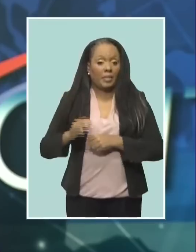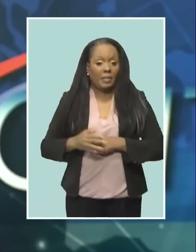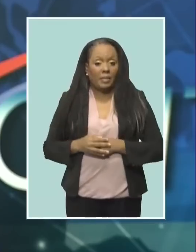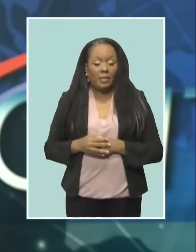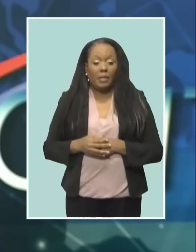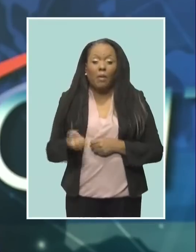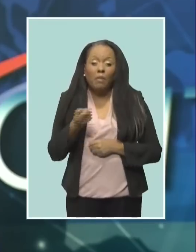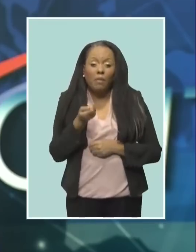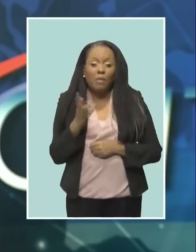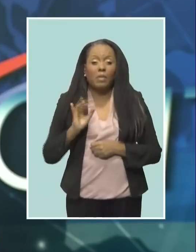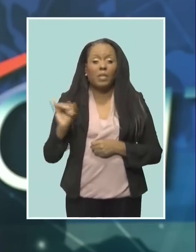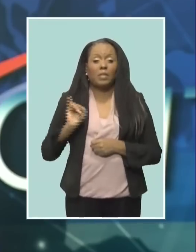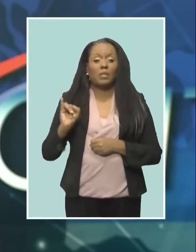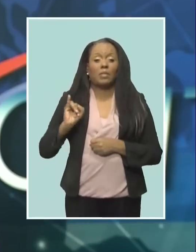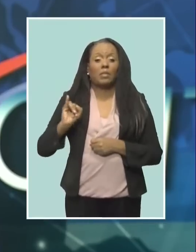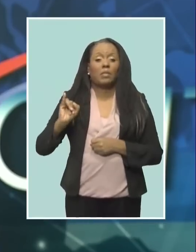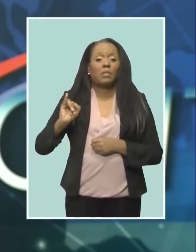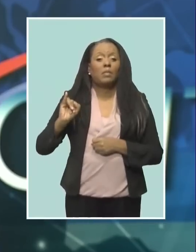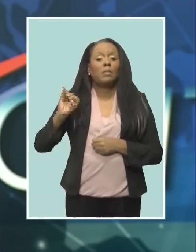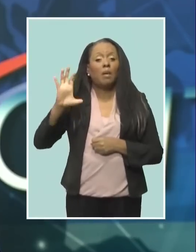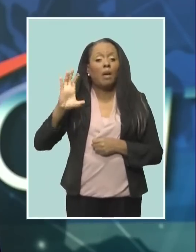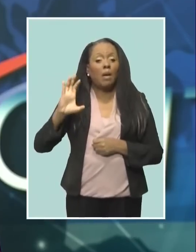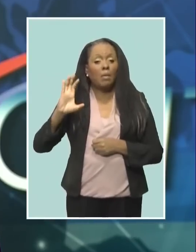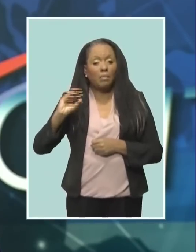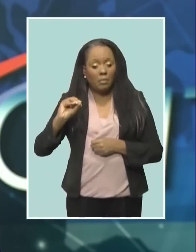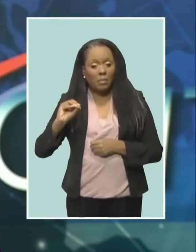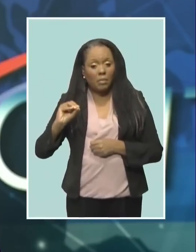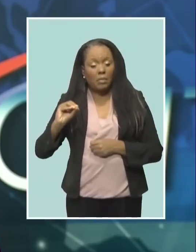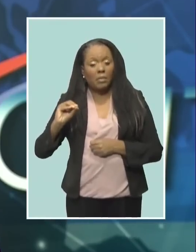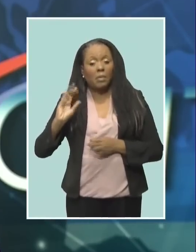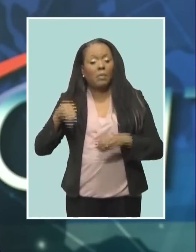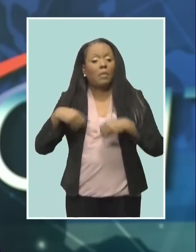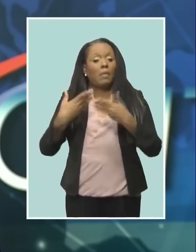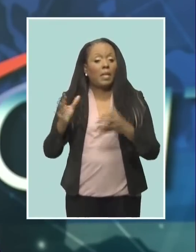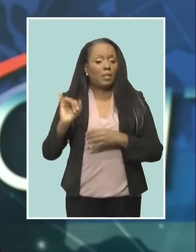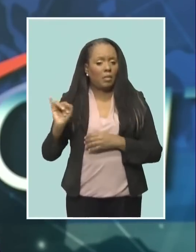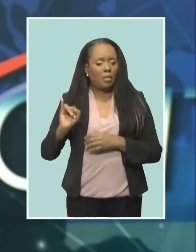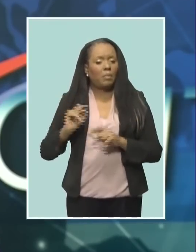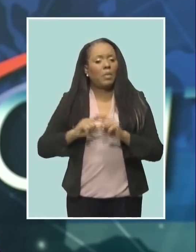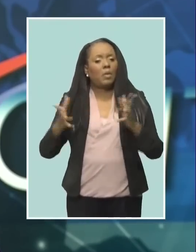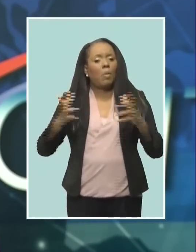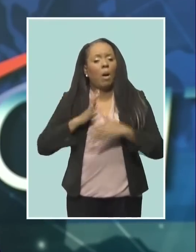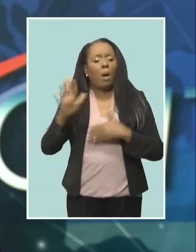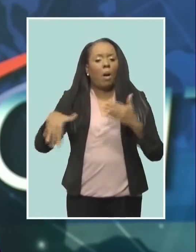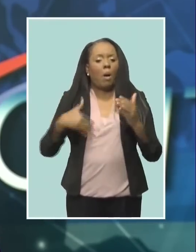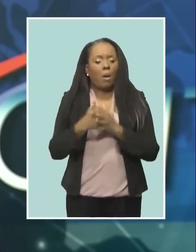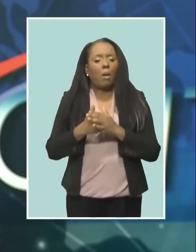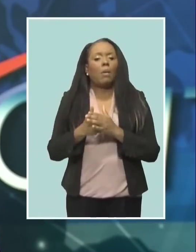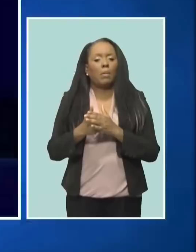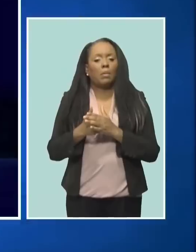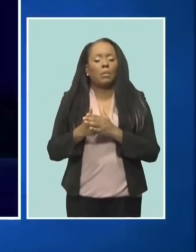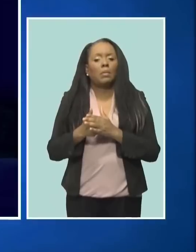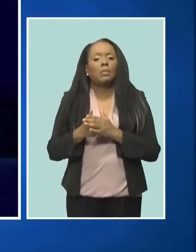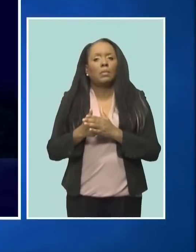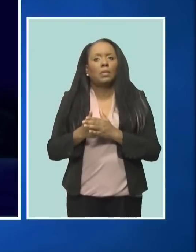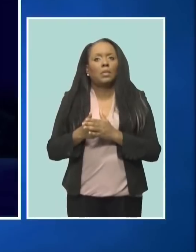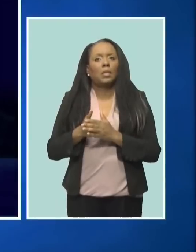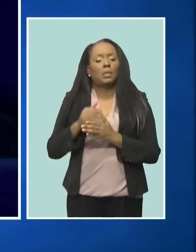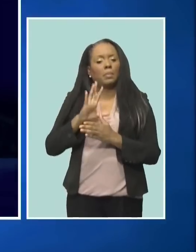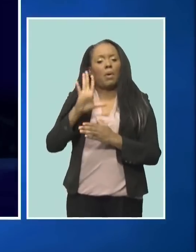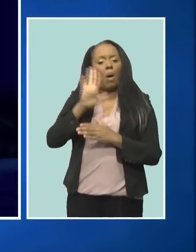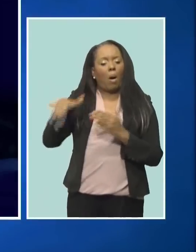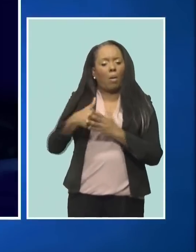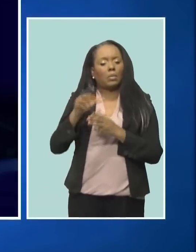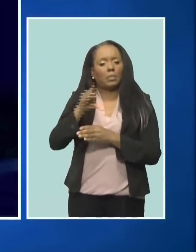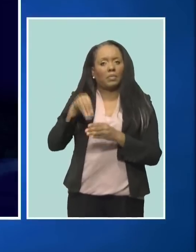very few insurance companies have been amenable, she wants all of them to get on board. Persons in